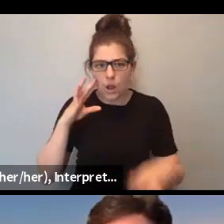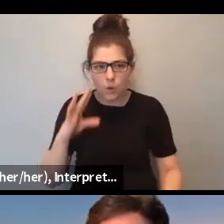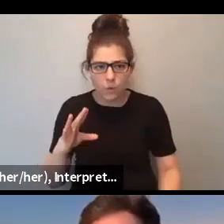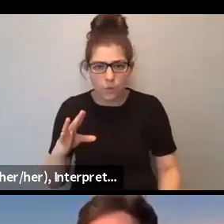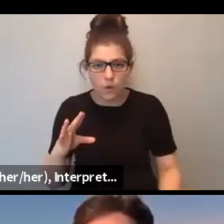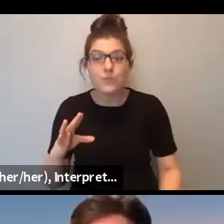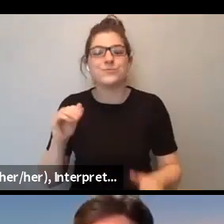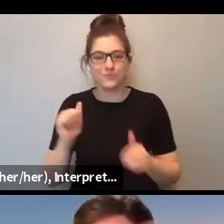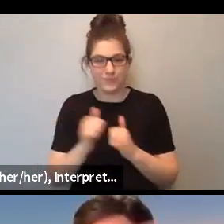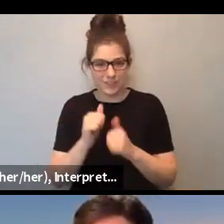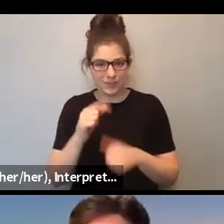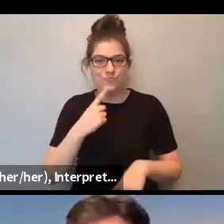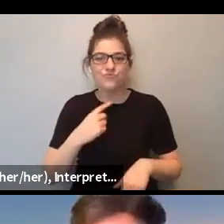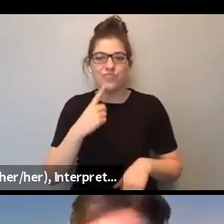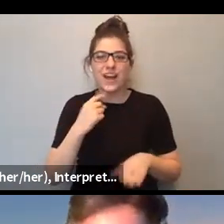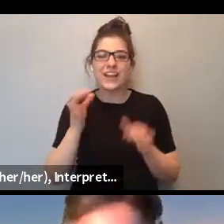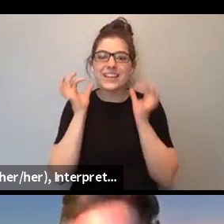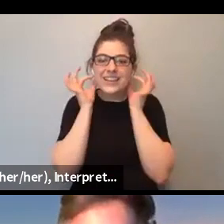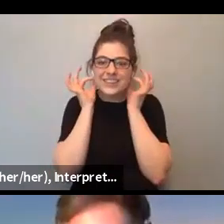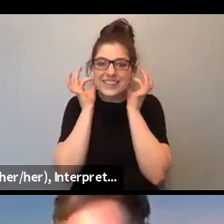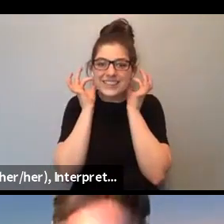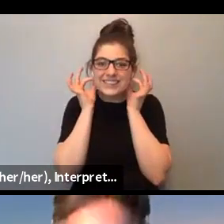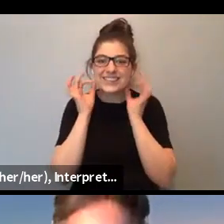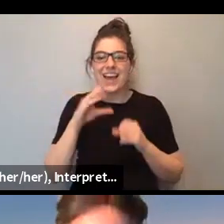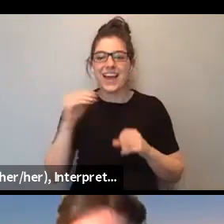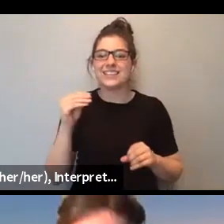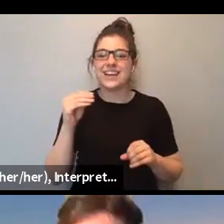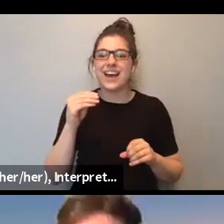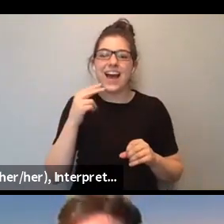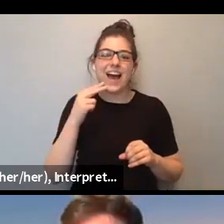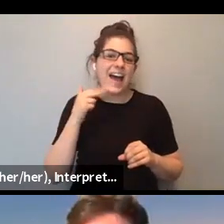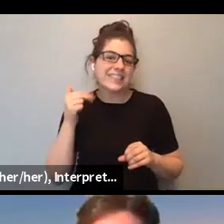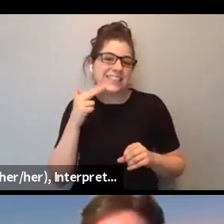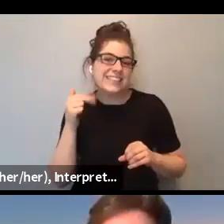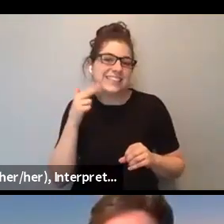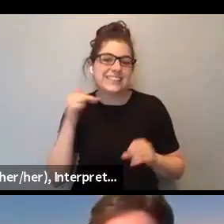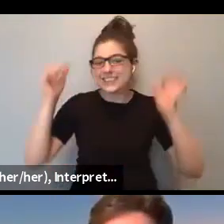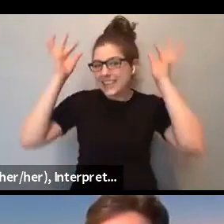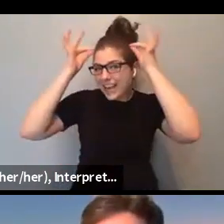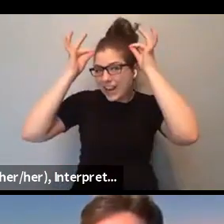With red earrings and honey-colored hair.